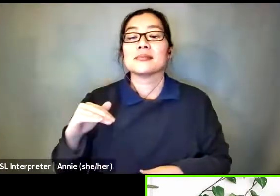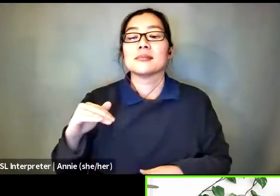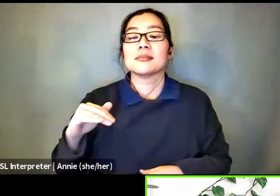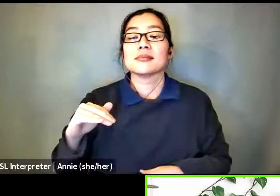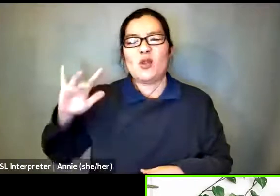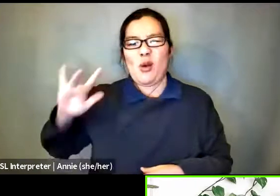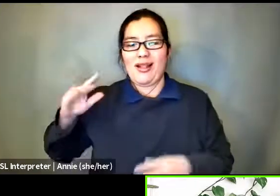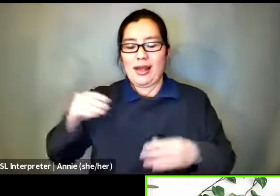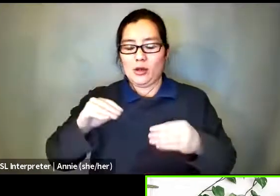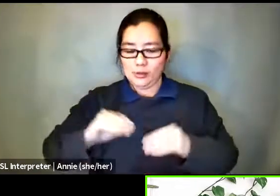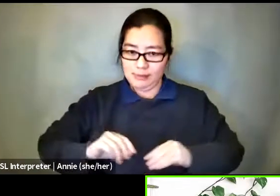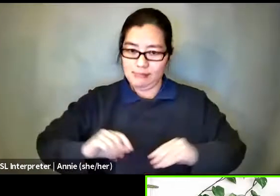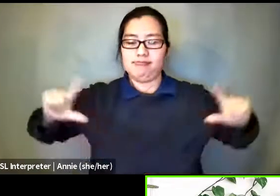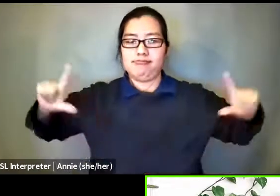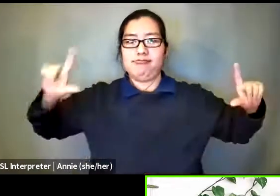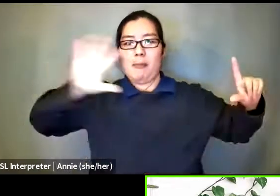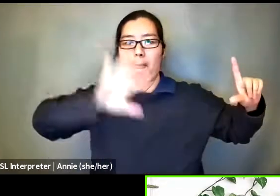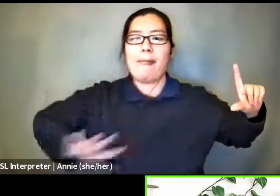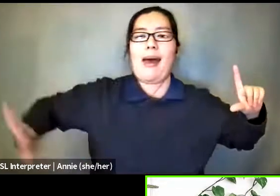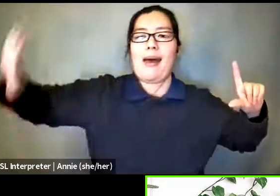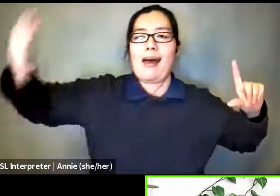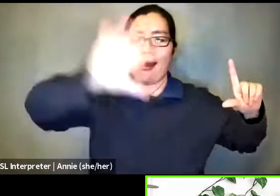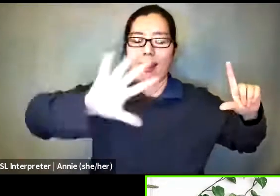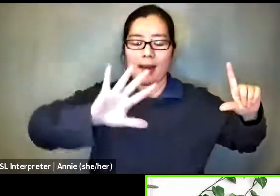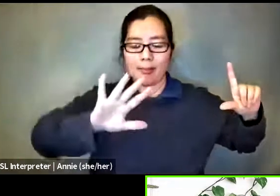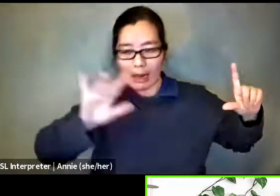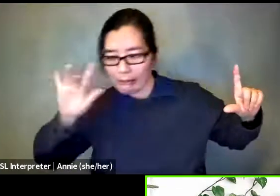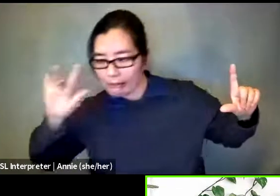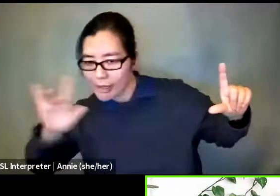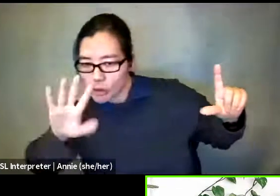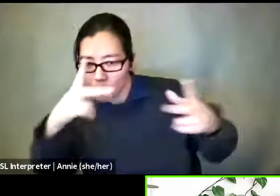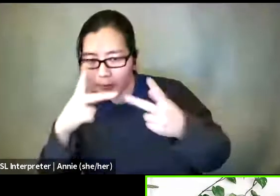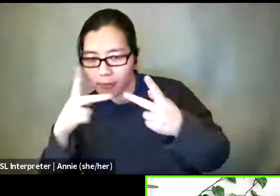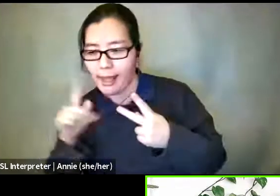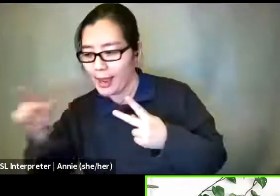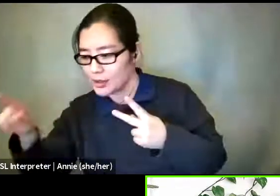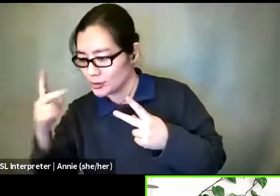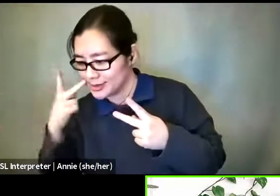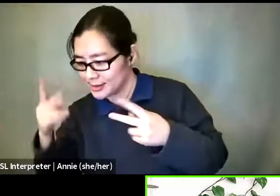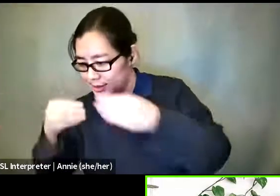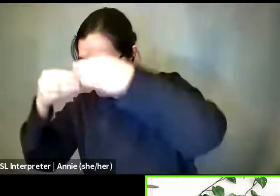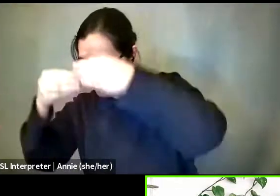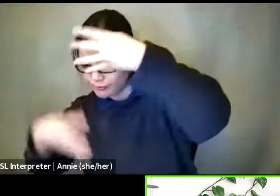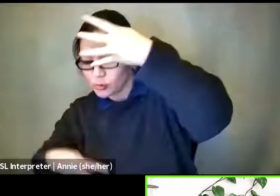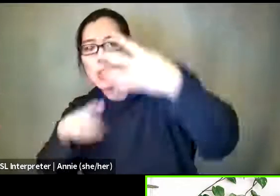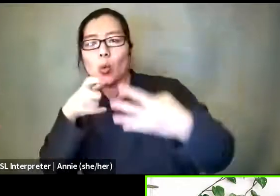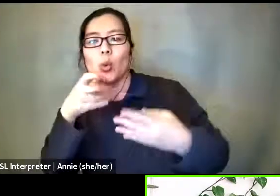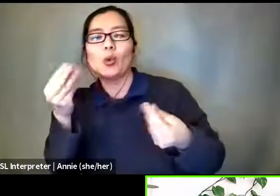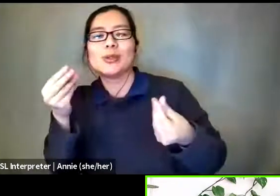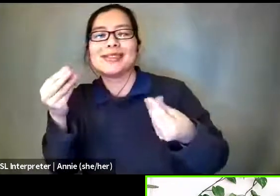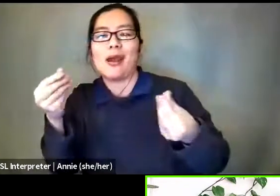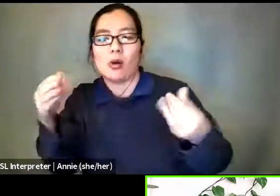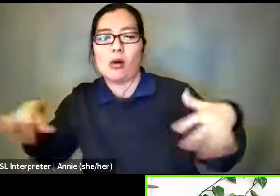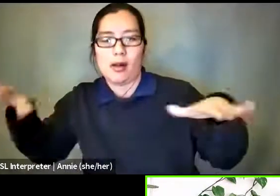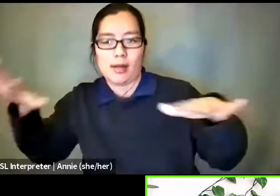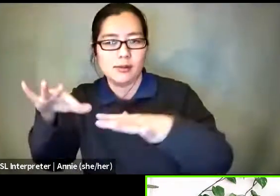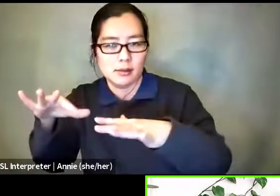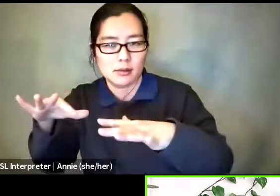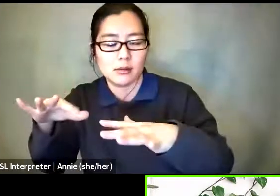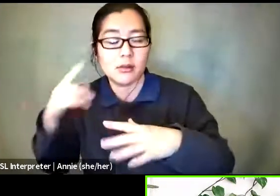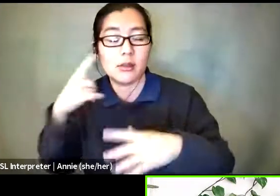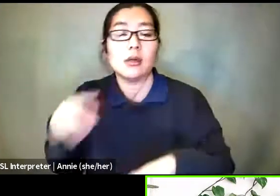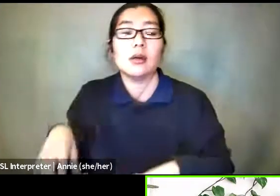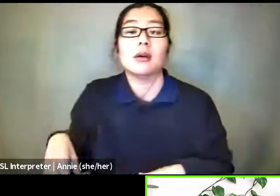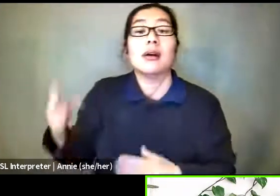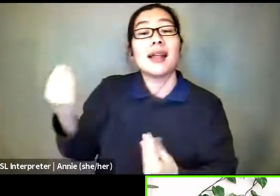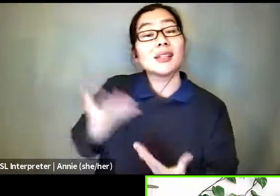map of whose territories you're on. Let us know if you're Indigenous or tribally enrolled in the chat,